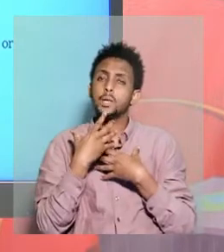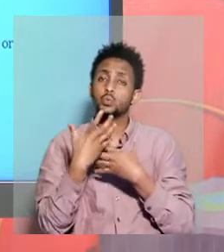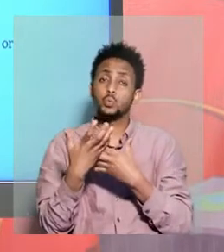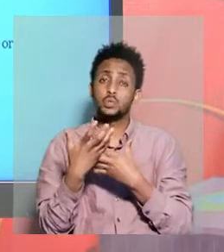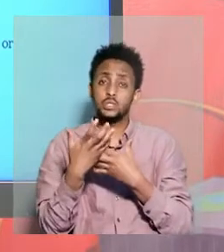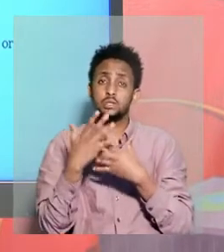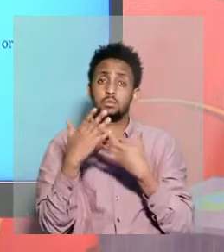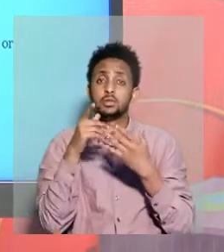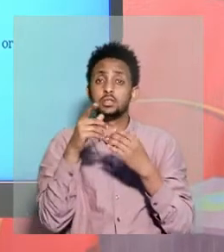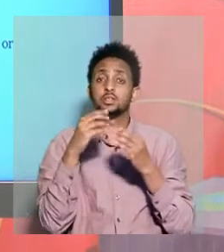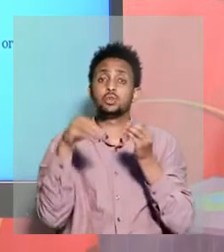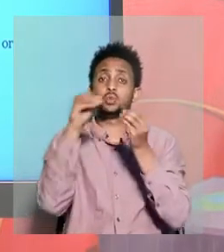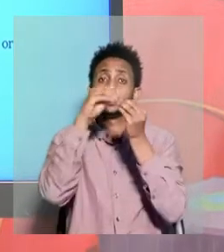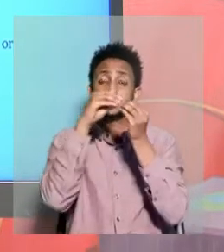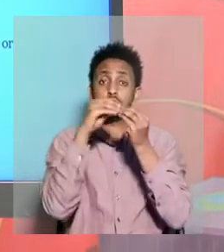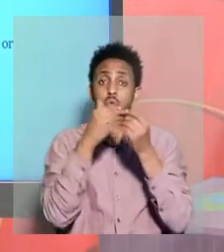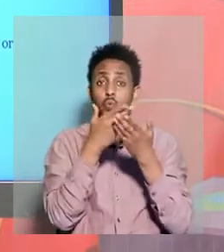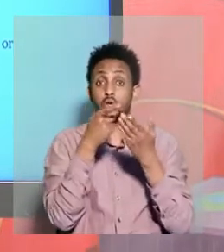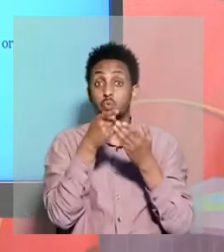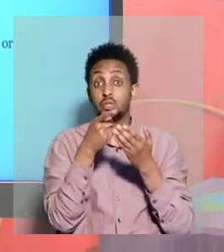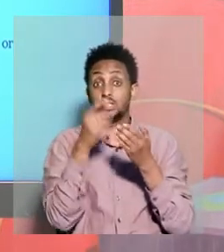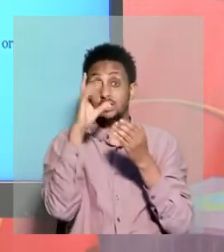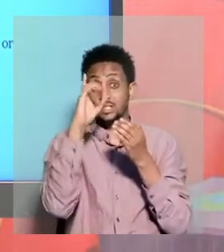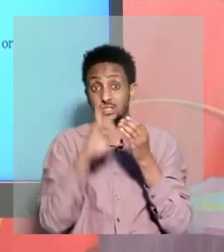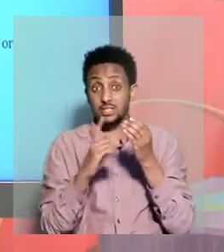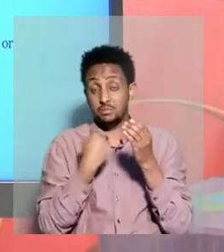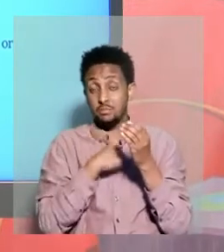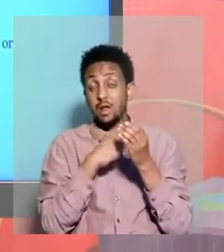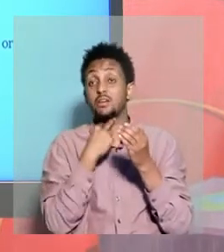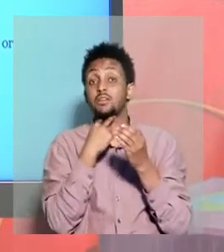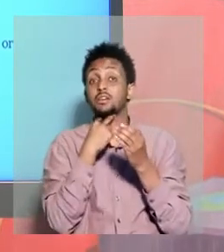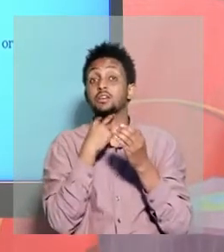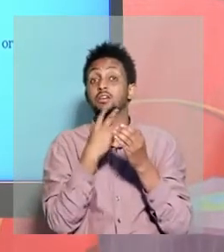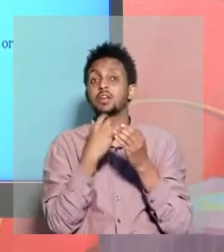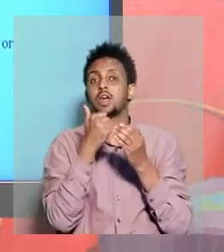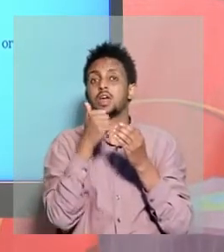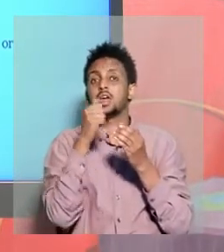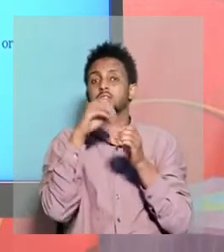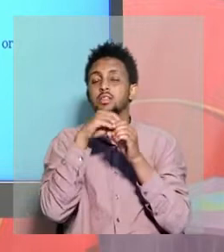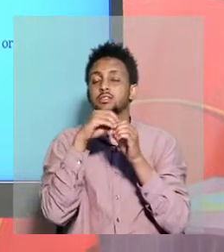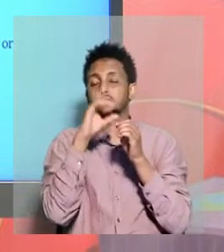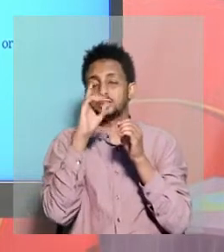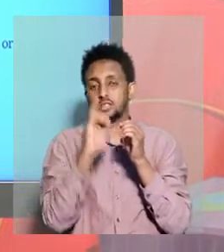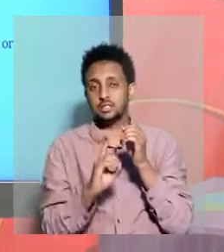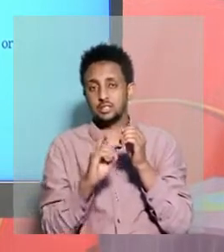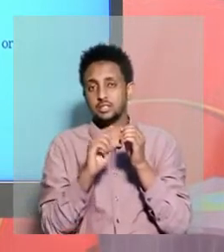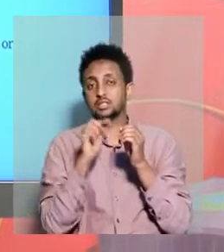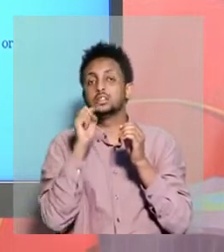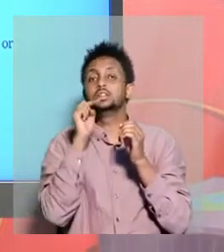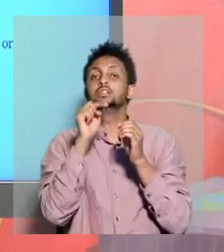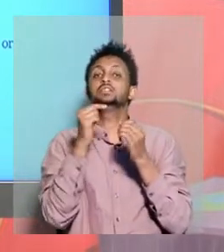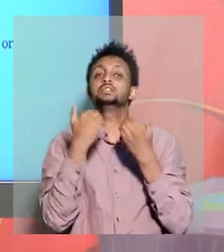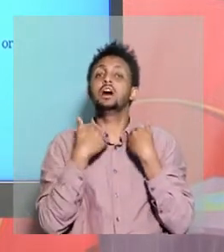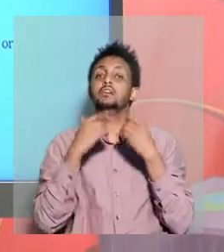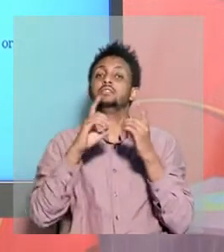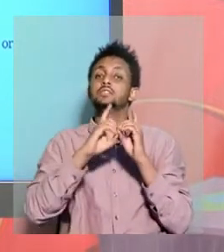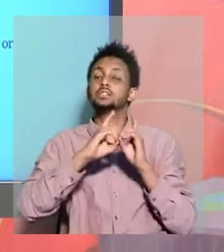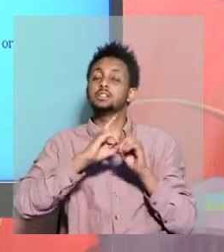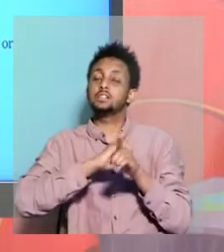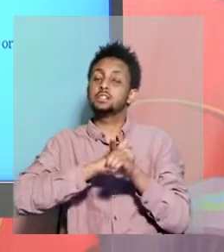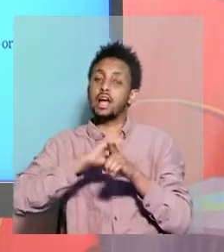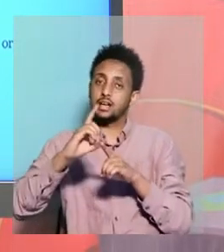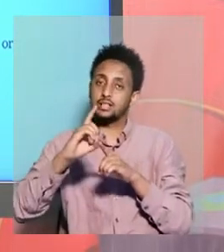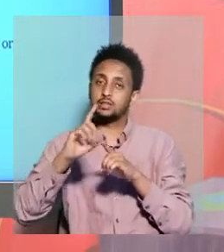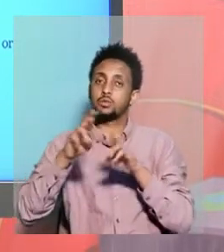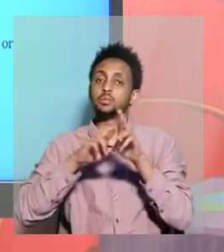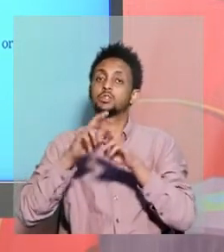there is increasing. Whereas if I decrease my amplitude, the intensity is decreasing. So that intensity has a direct